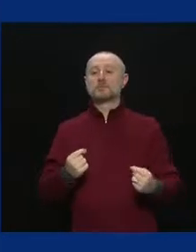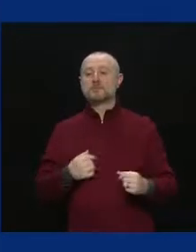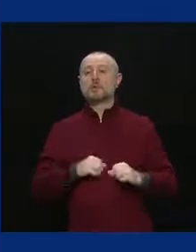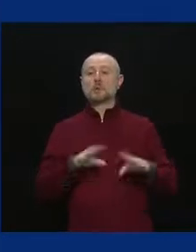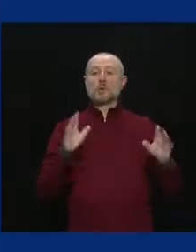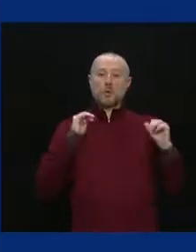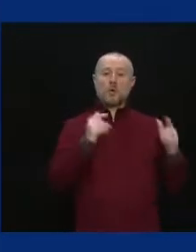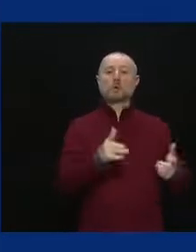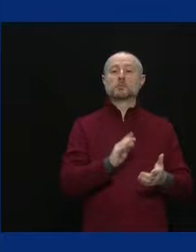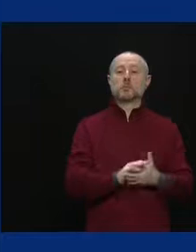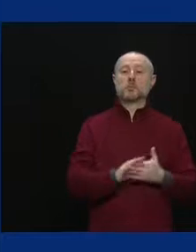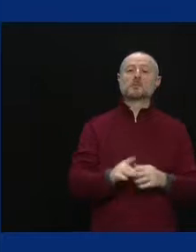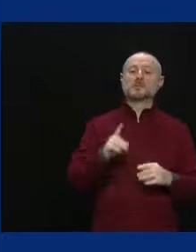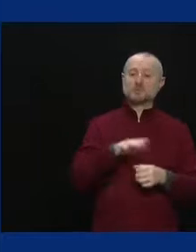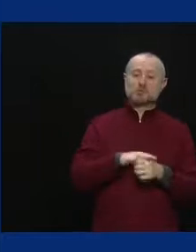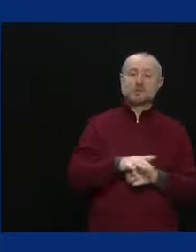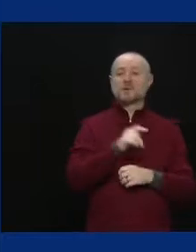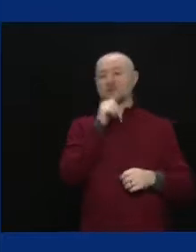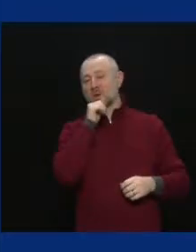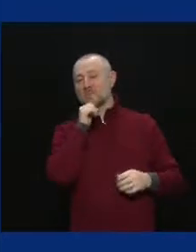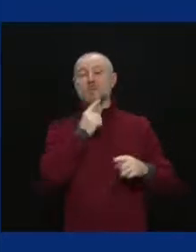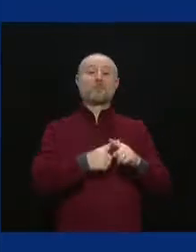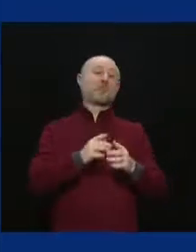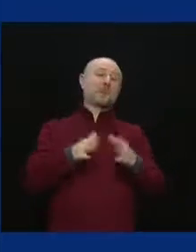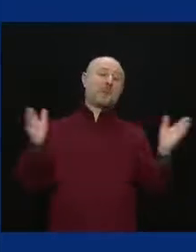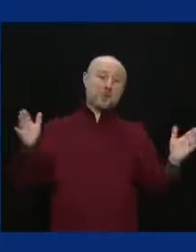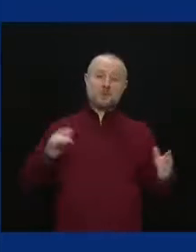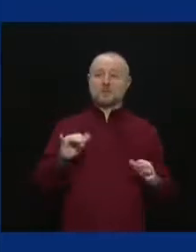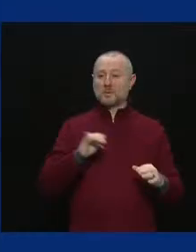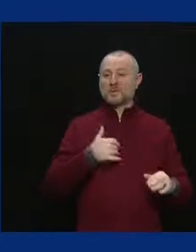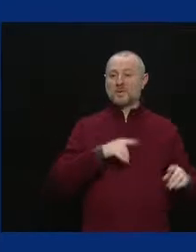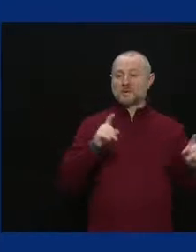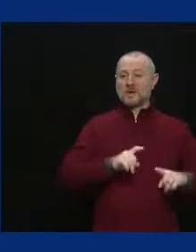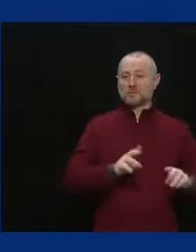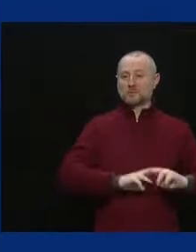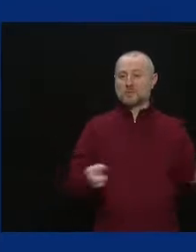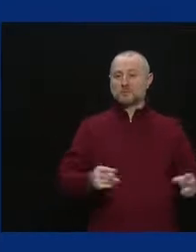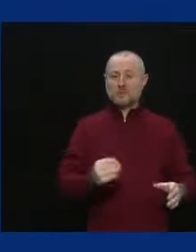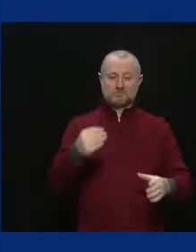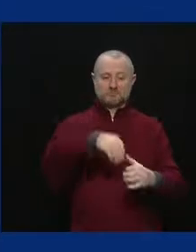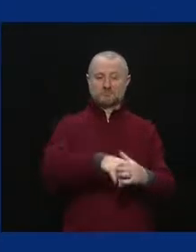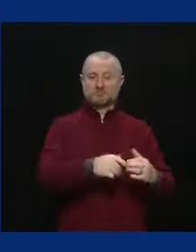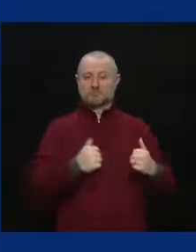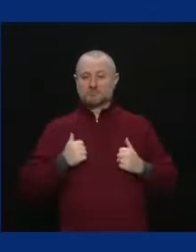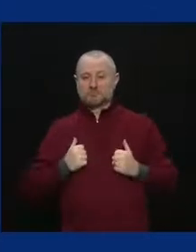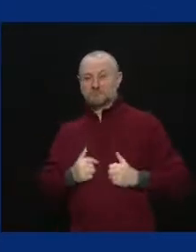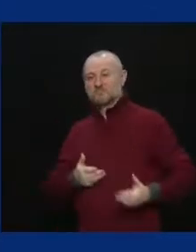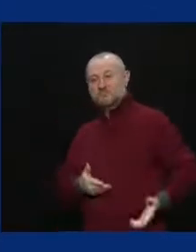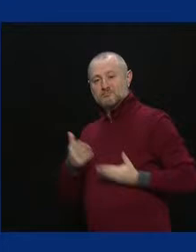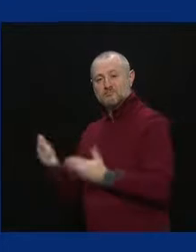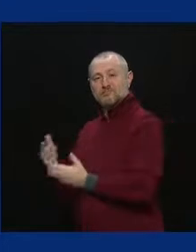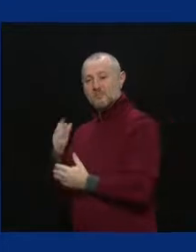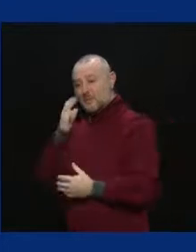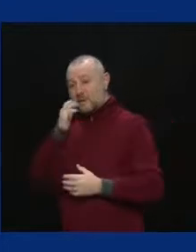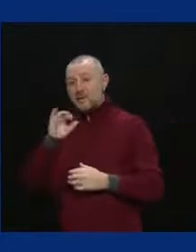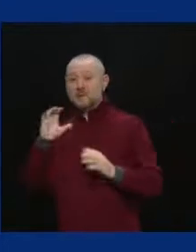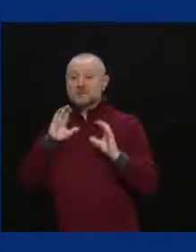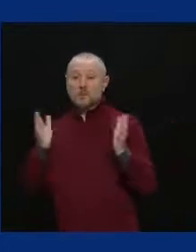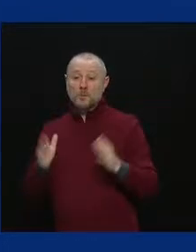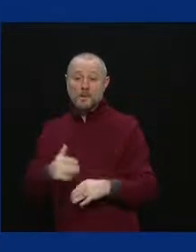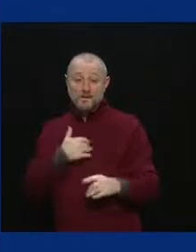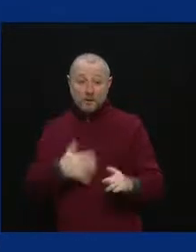public, had the tests to be able to send home with students so they can literally have them for the parents to test them. If someone in a classroom tests